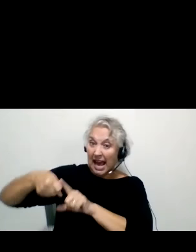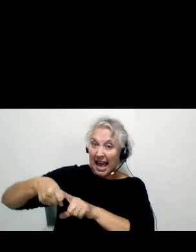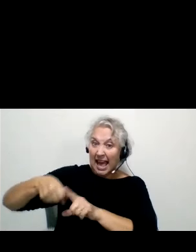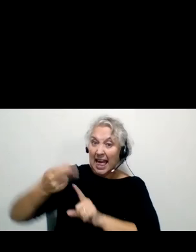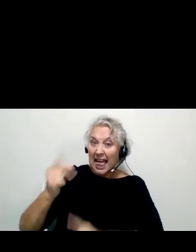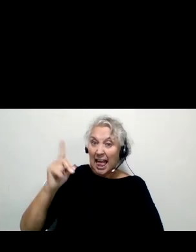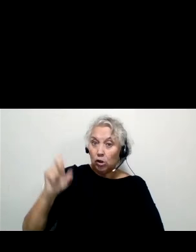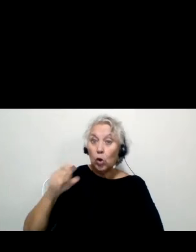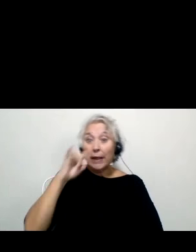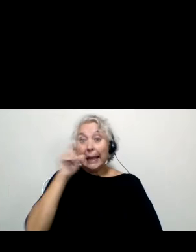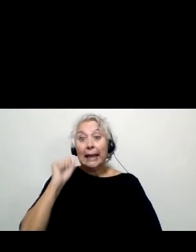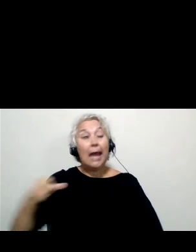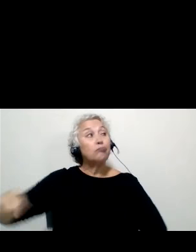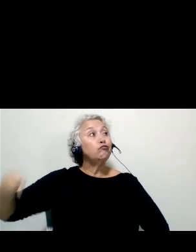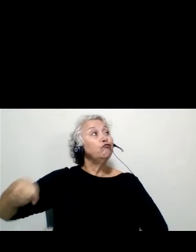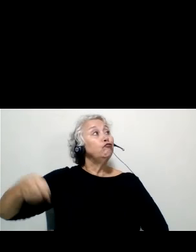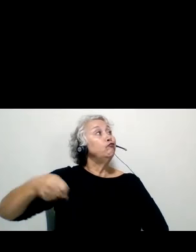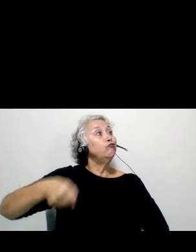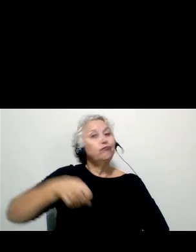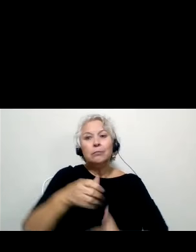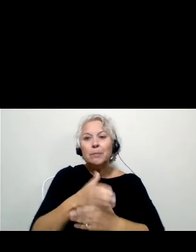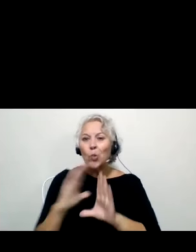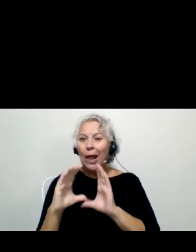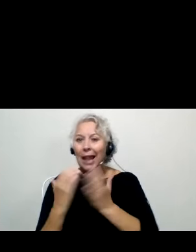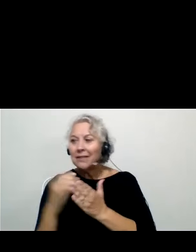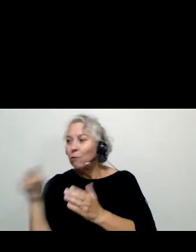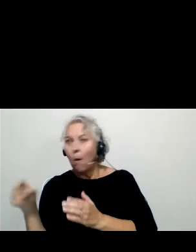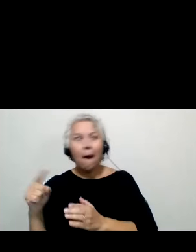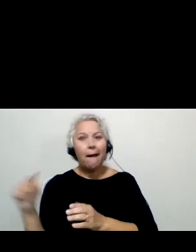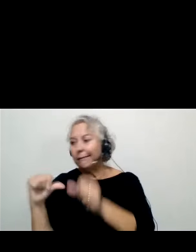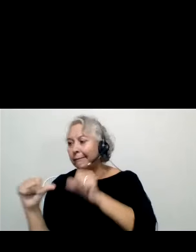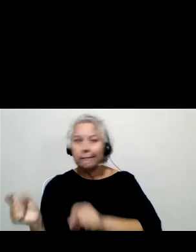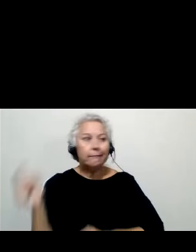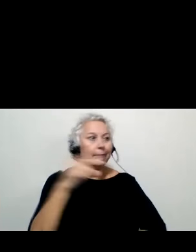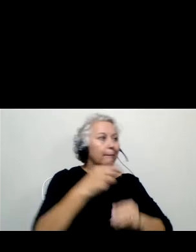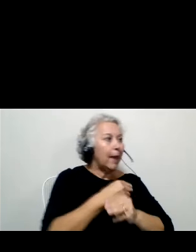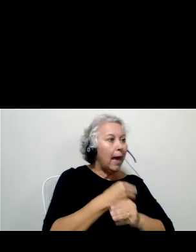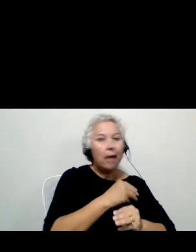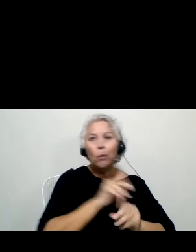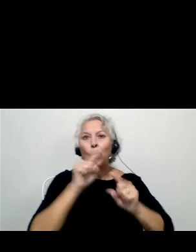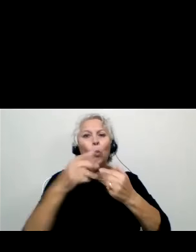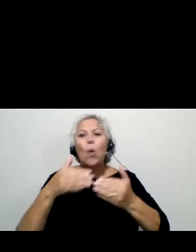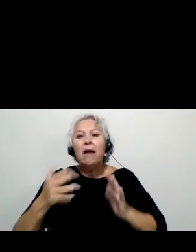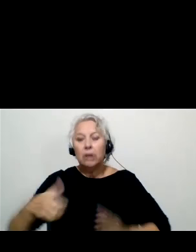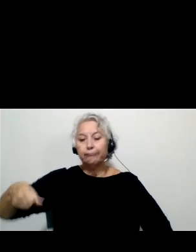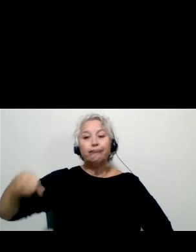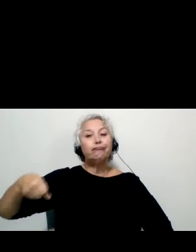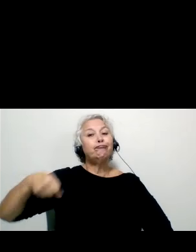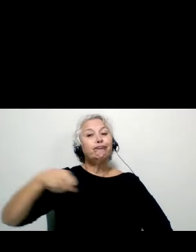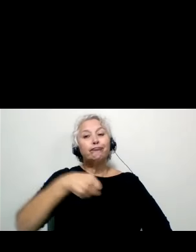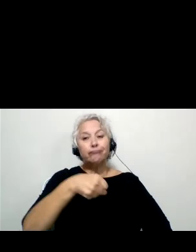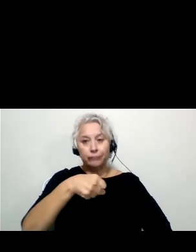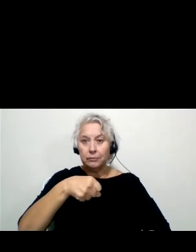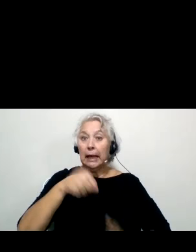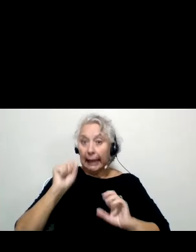by the kiddo between classes, like if they're going from science class to math class to wherever they're responsible, or they can